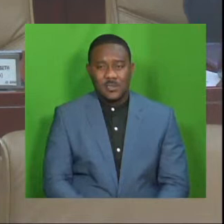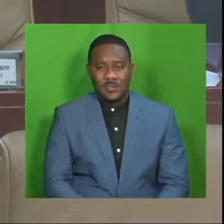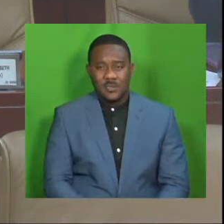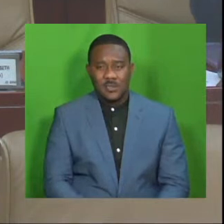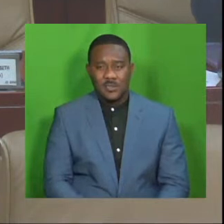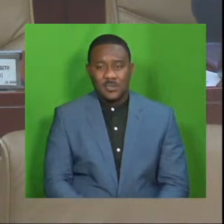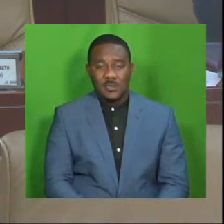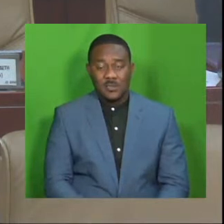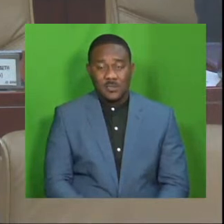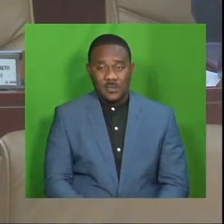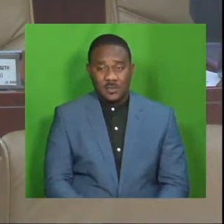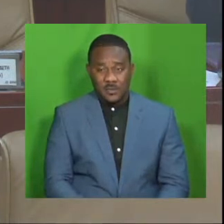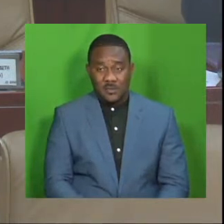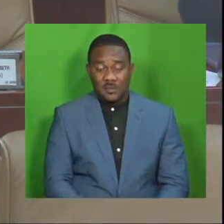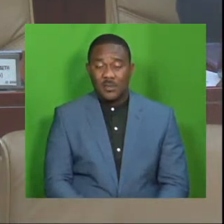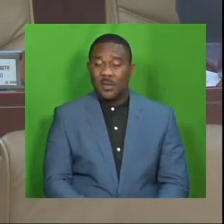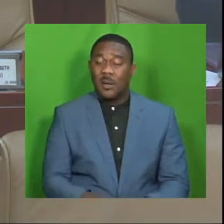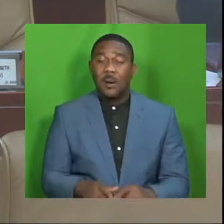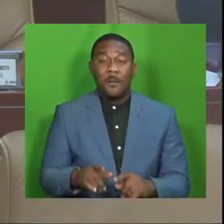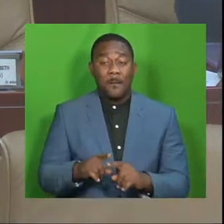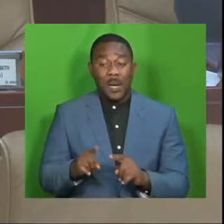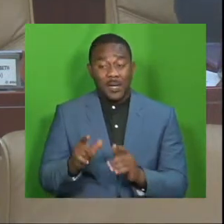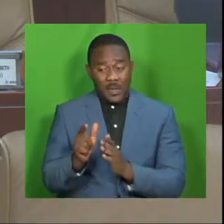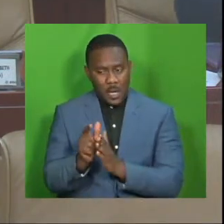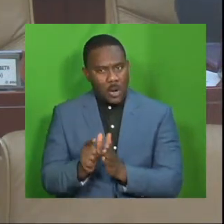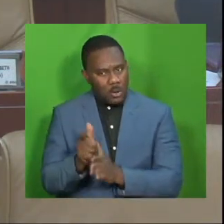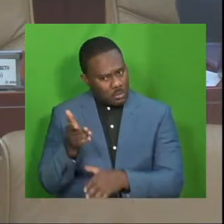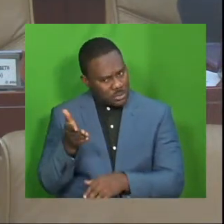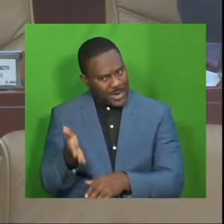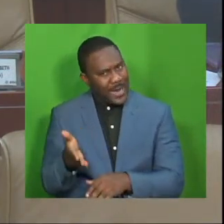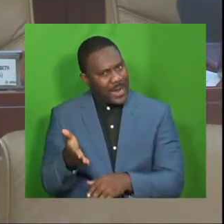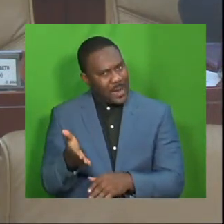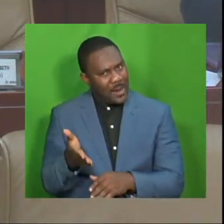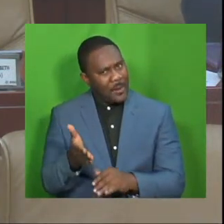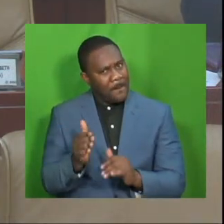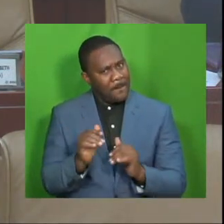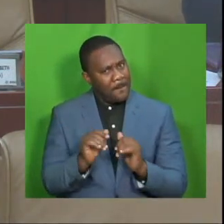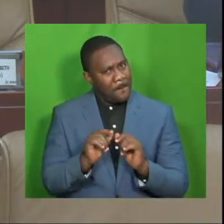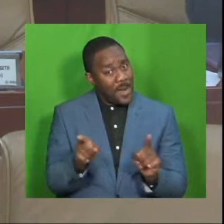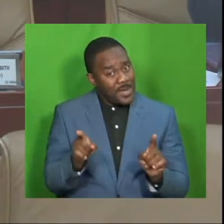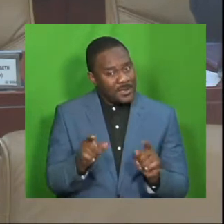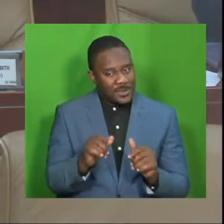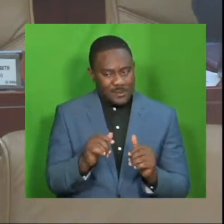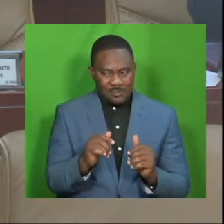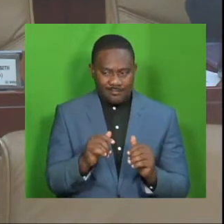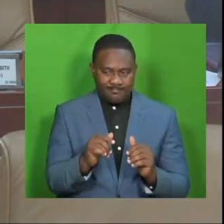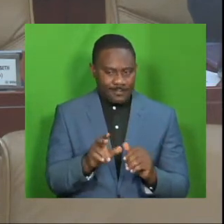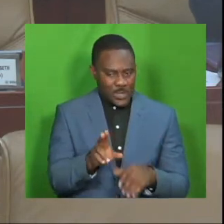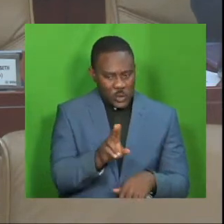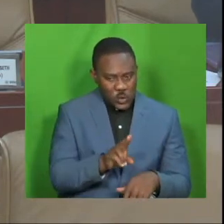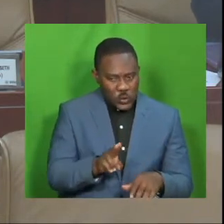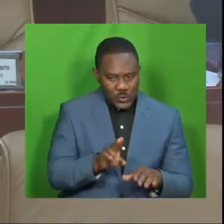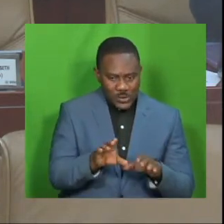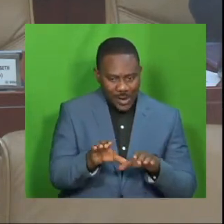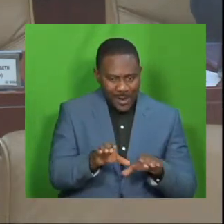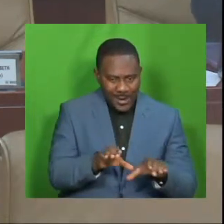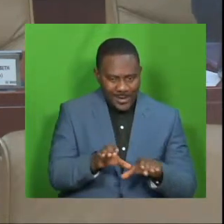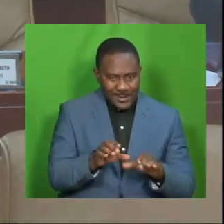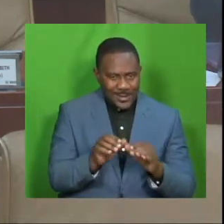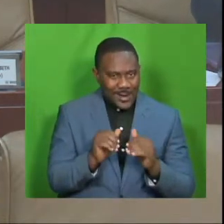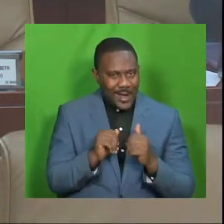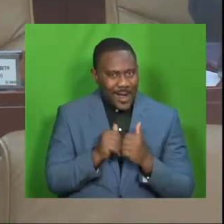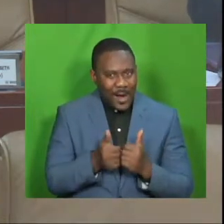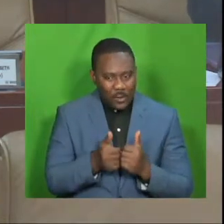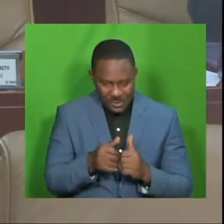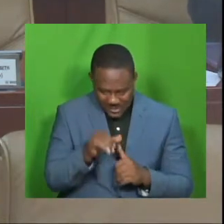we enforce our regulations that will make the people comply. So